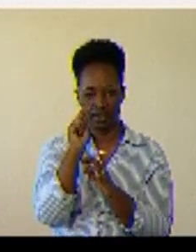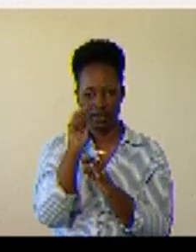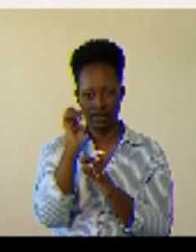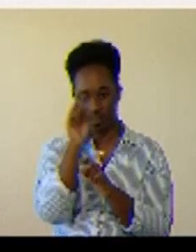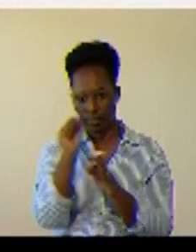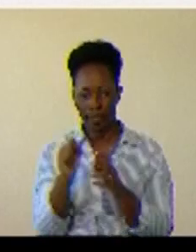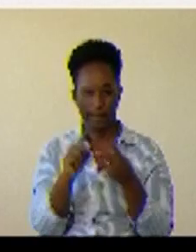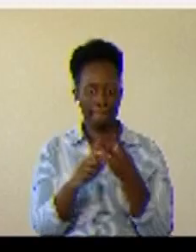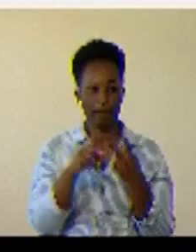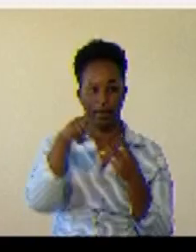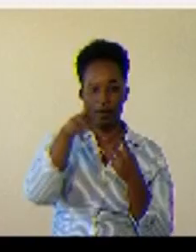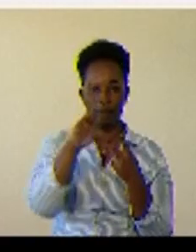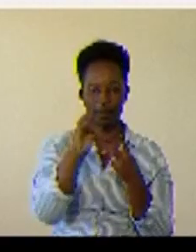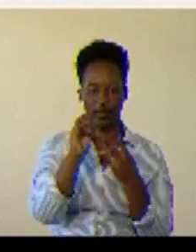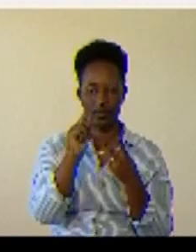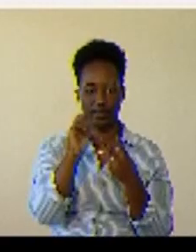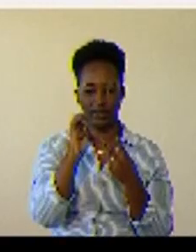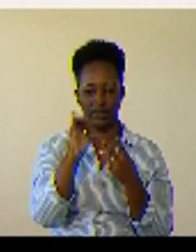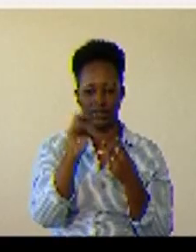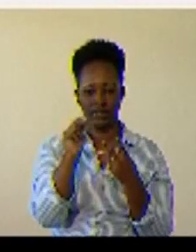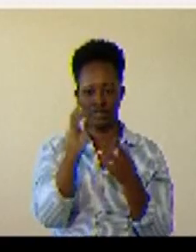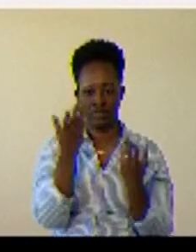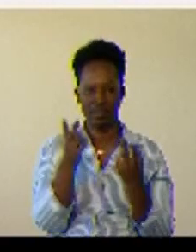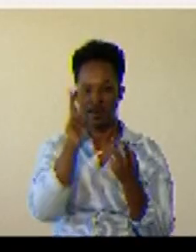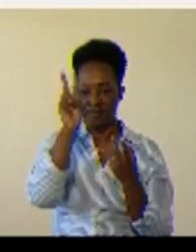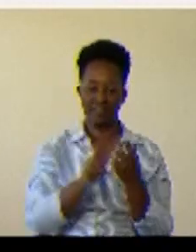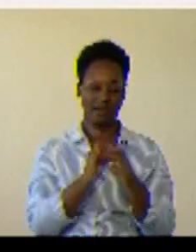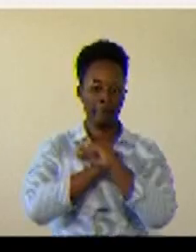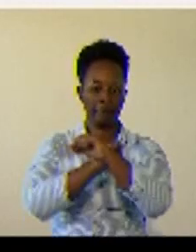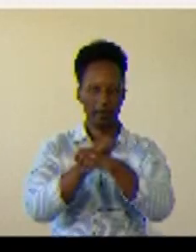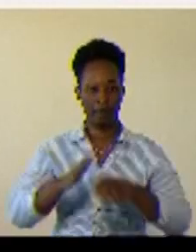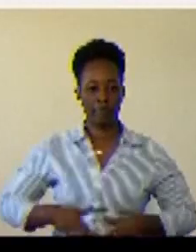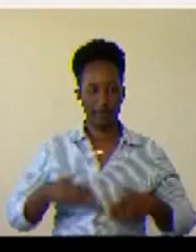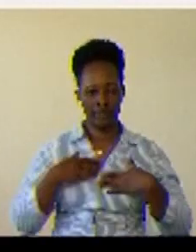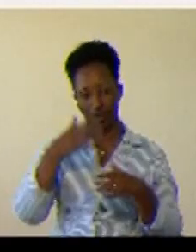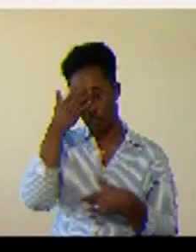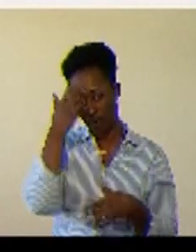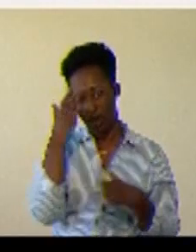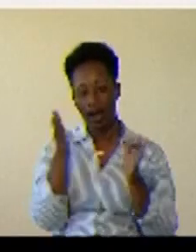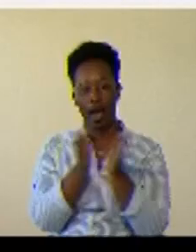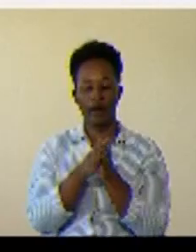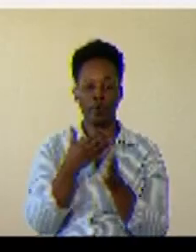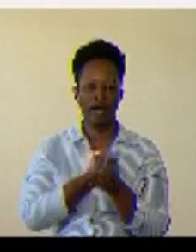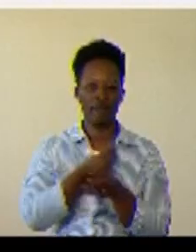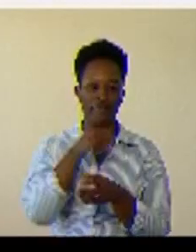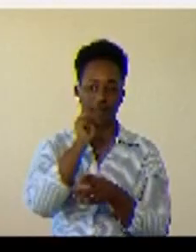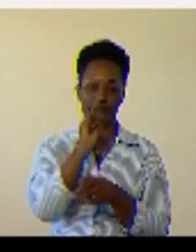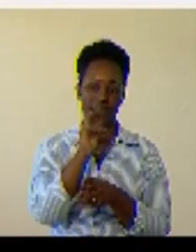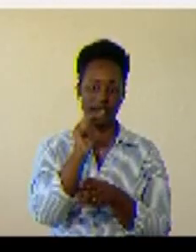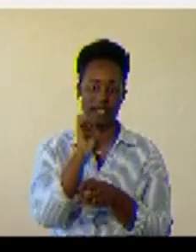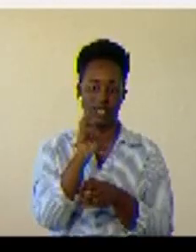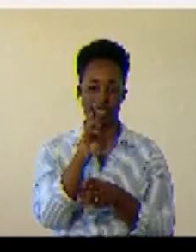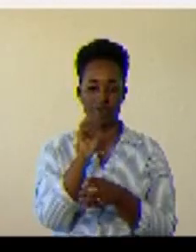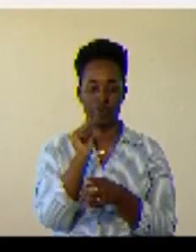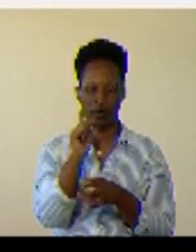foods. Vitamins, they protect the body against diseases. And we have mineral salts. Examples of mineral